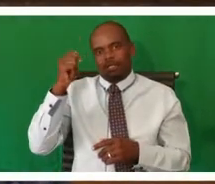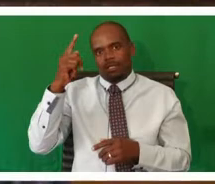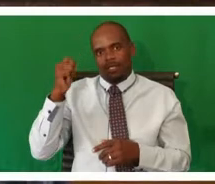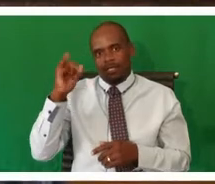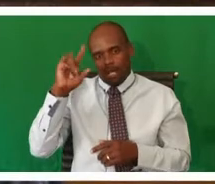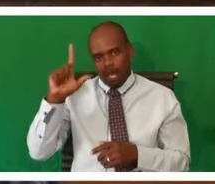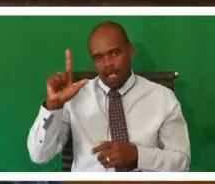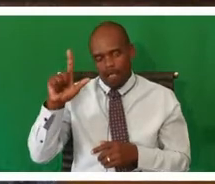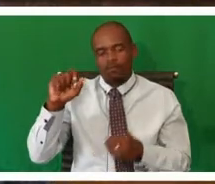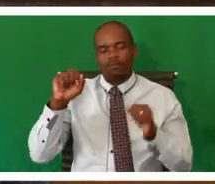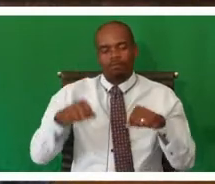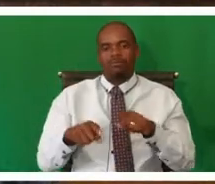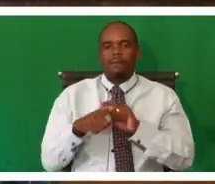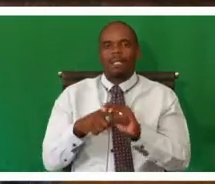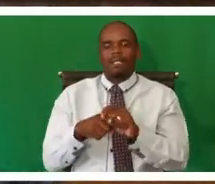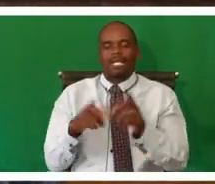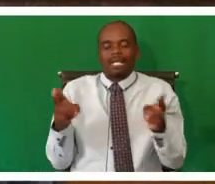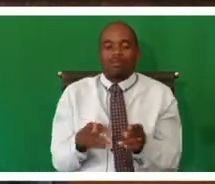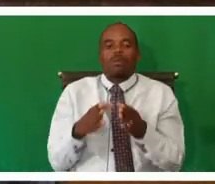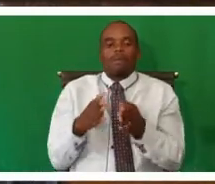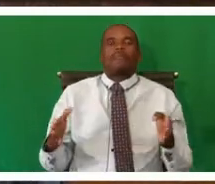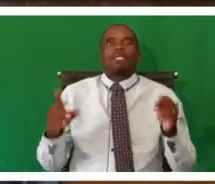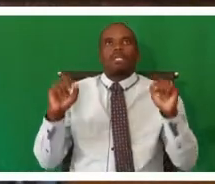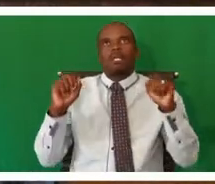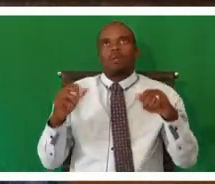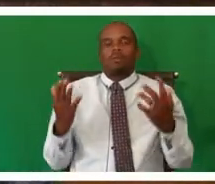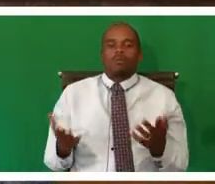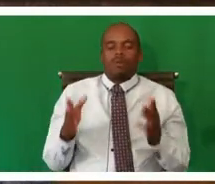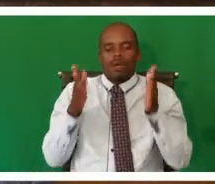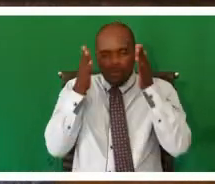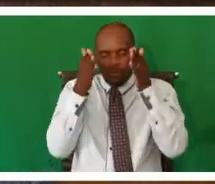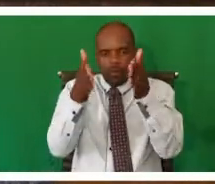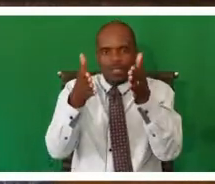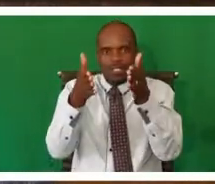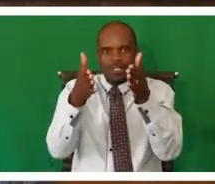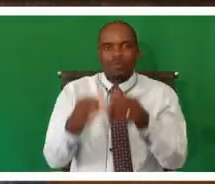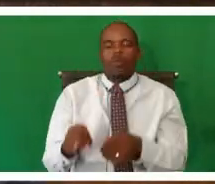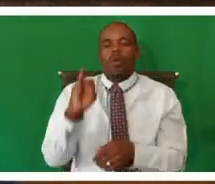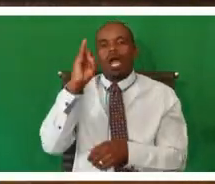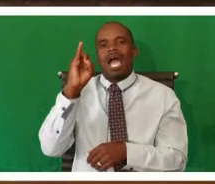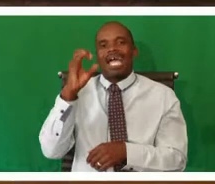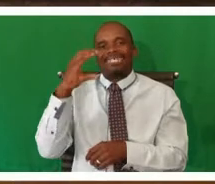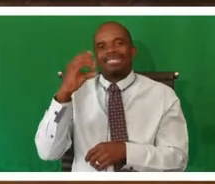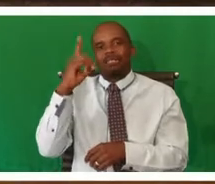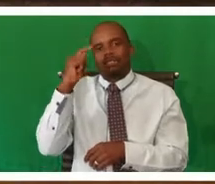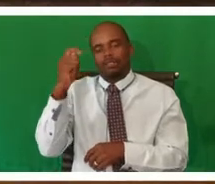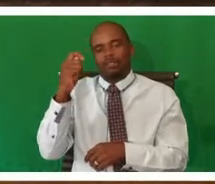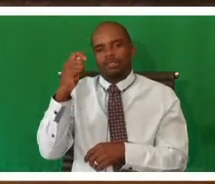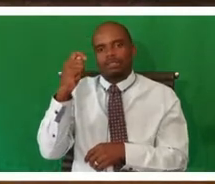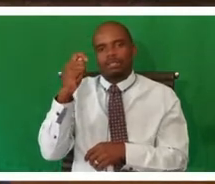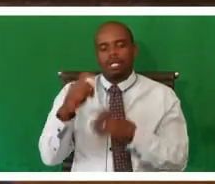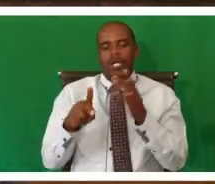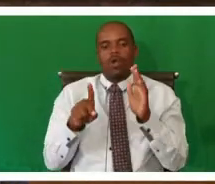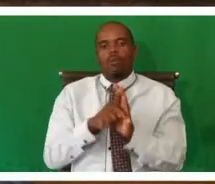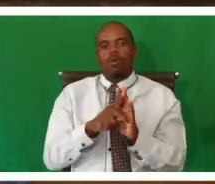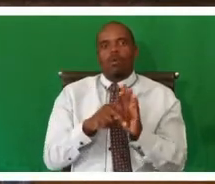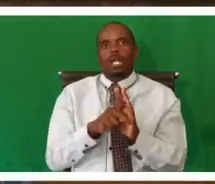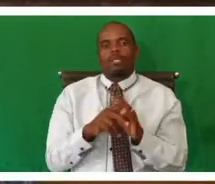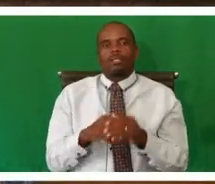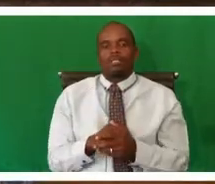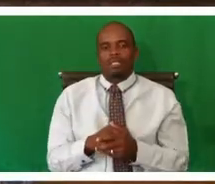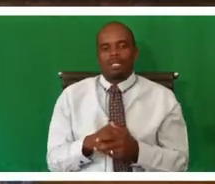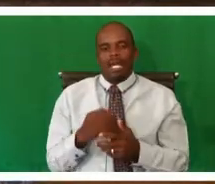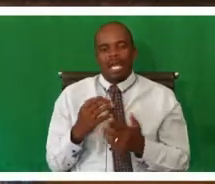medium enterprises focusing on ICT products. Another exciting investment in